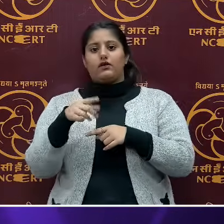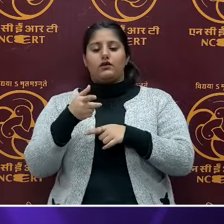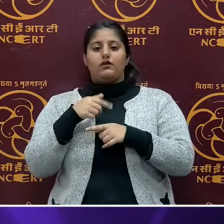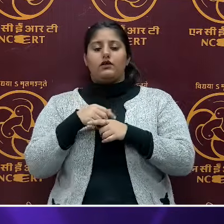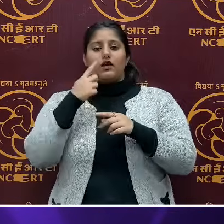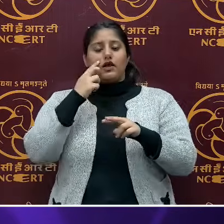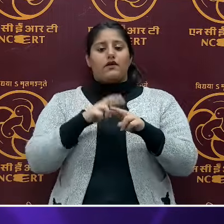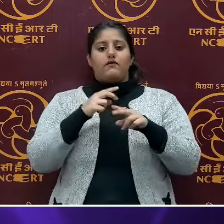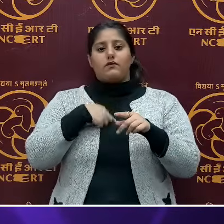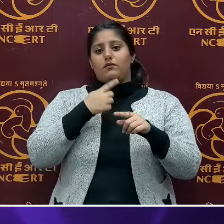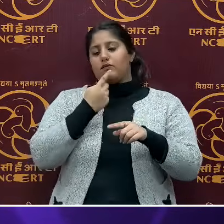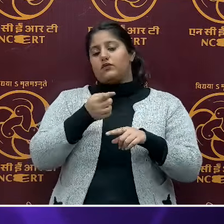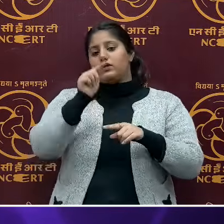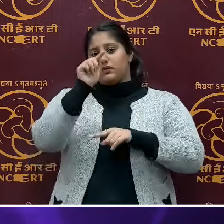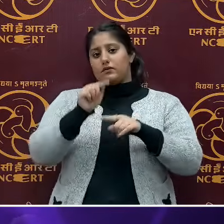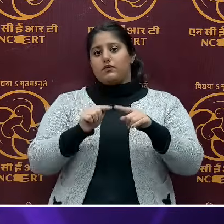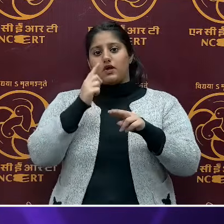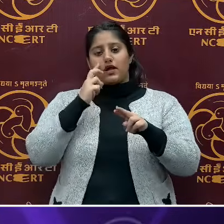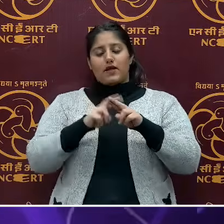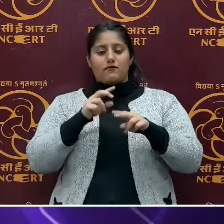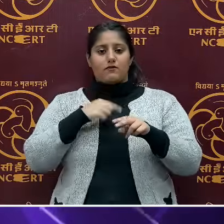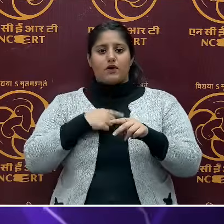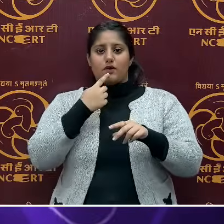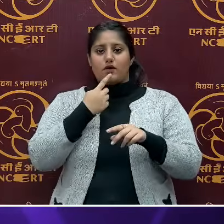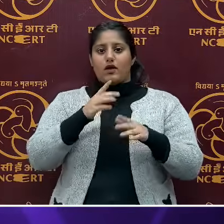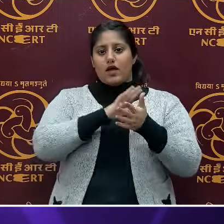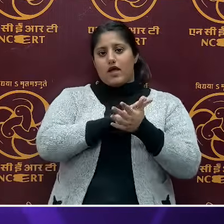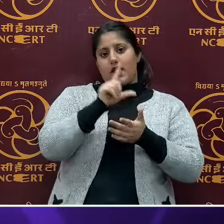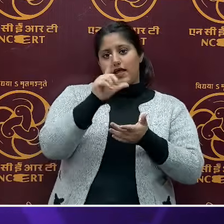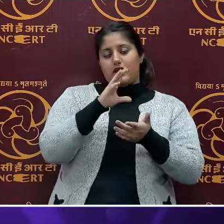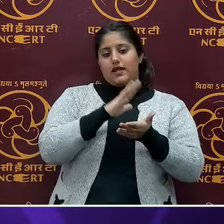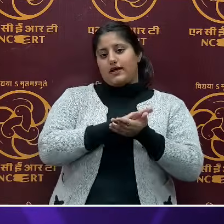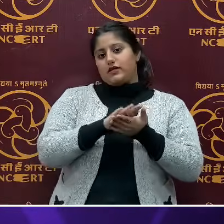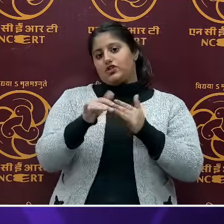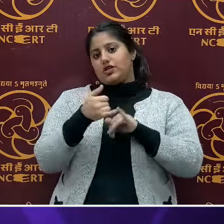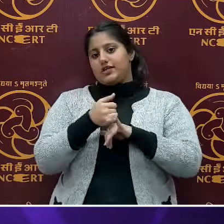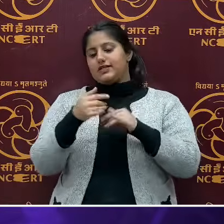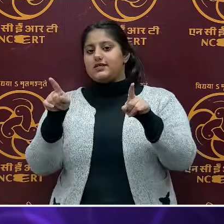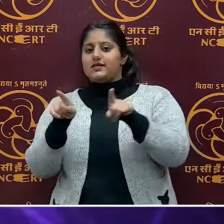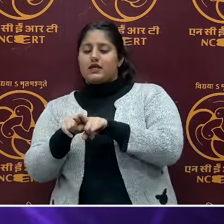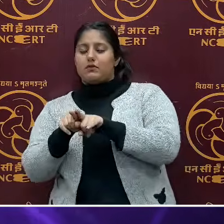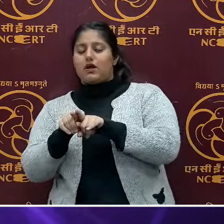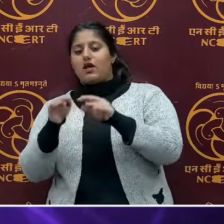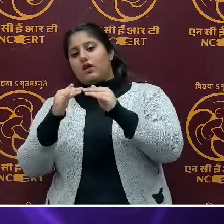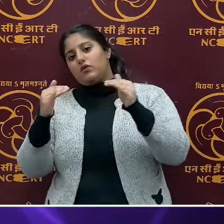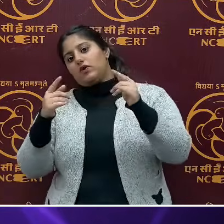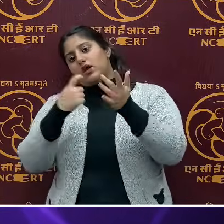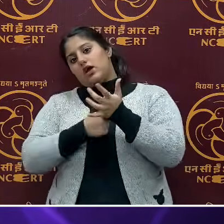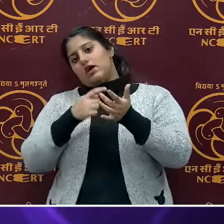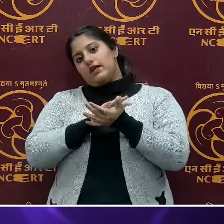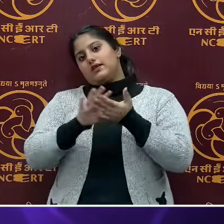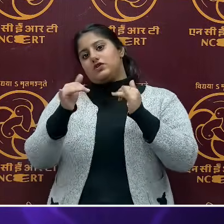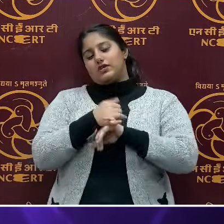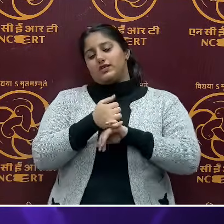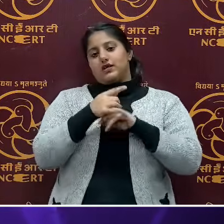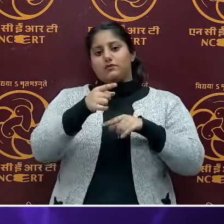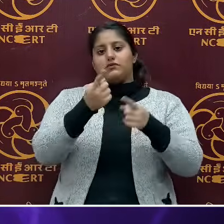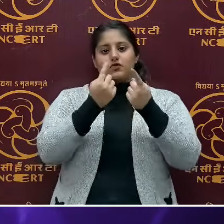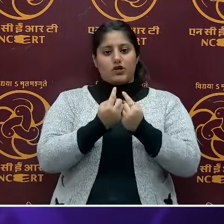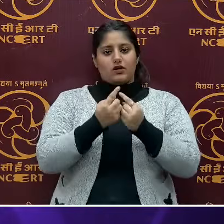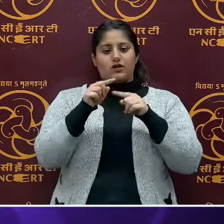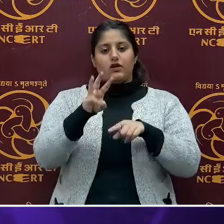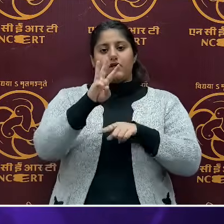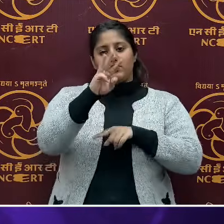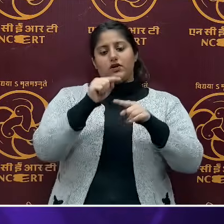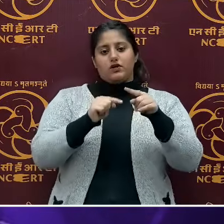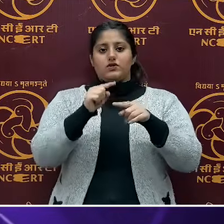to say they are in proportion, if I am going to get LHS equal to RHS. So let us check.